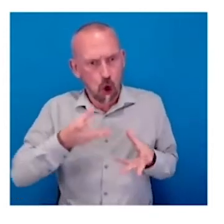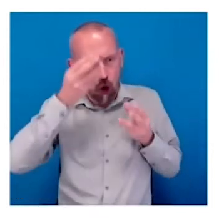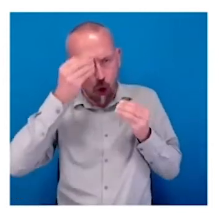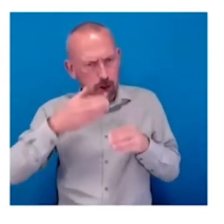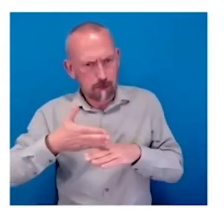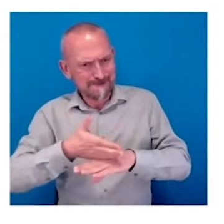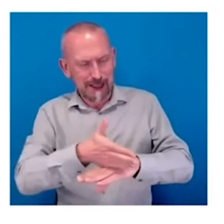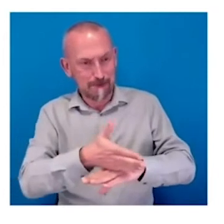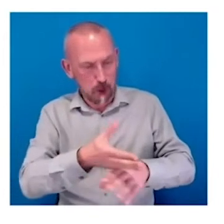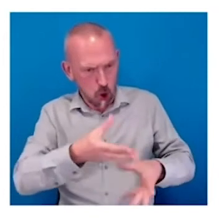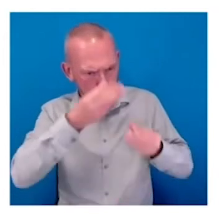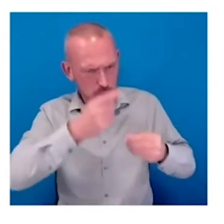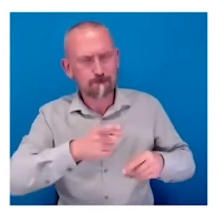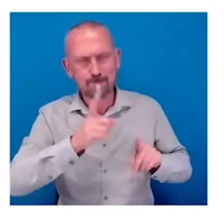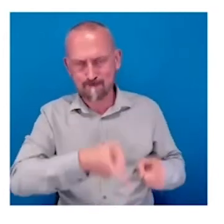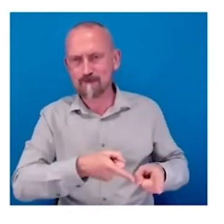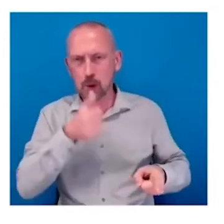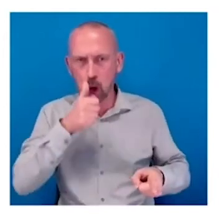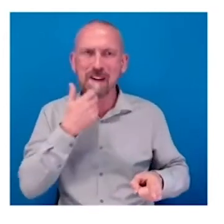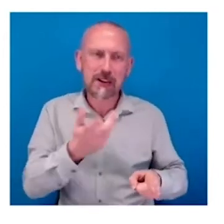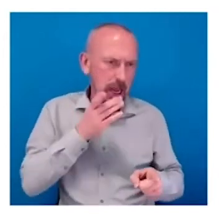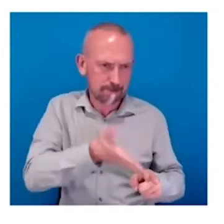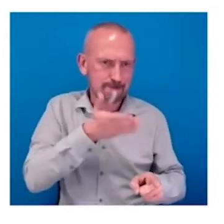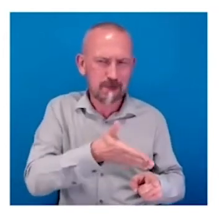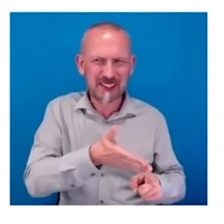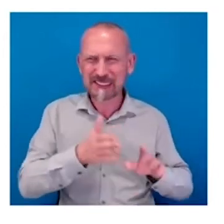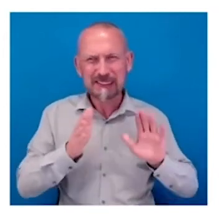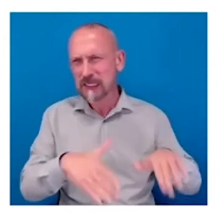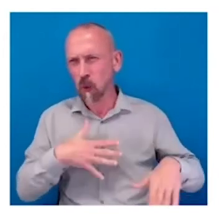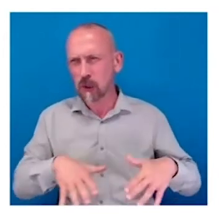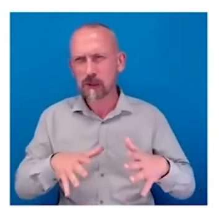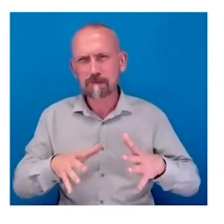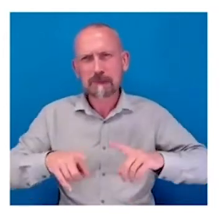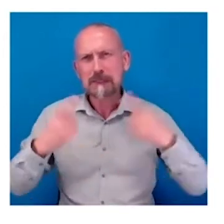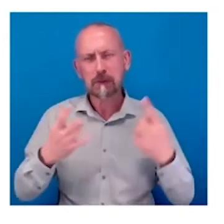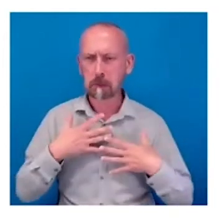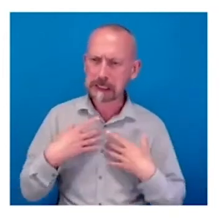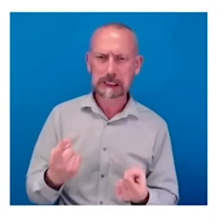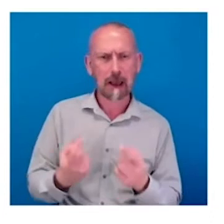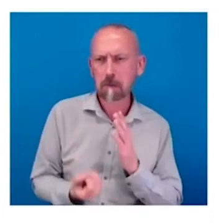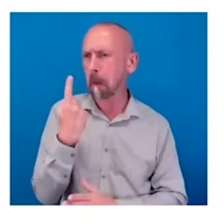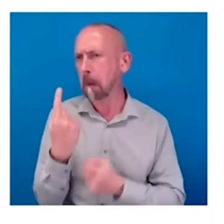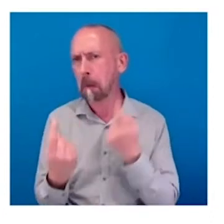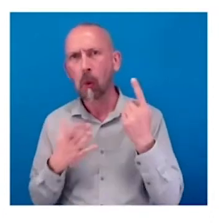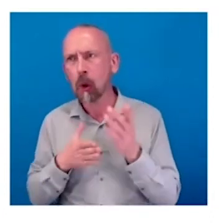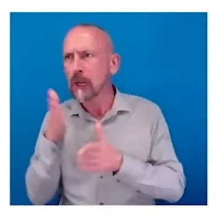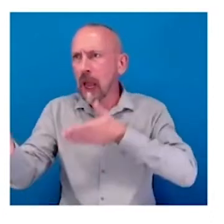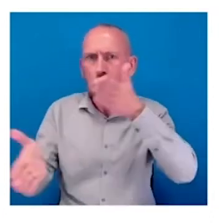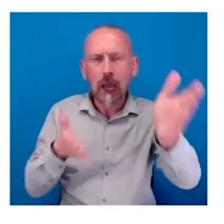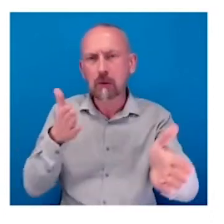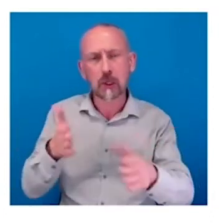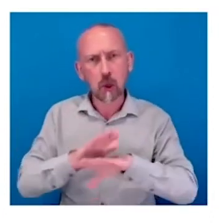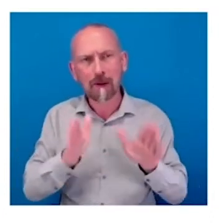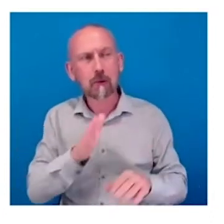of a person's ability to be able to travel independently, where they want to and how they want to, without relying on anybody